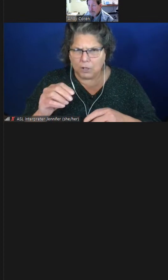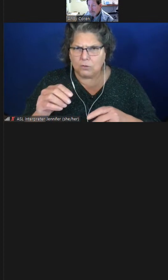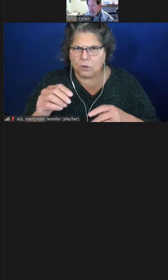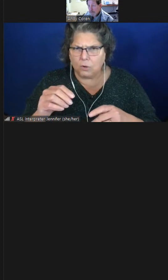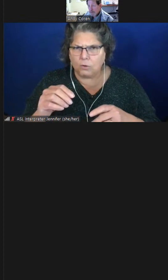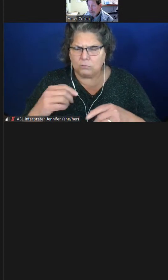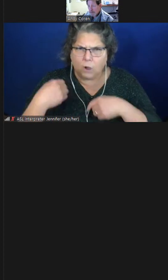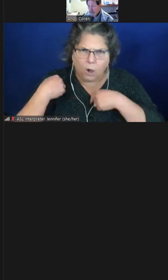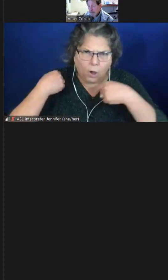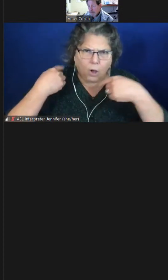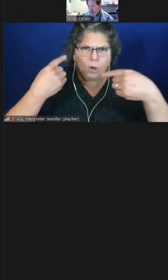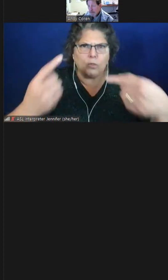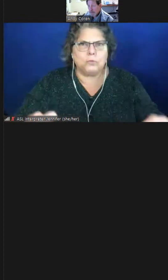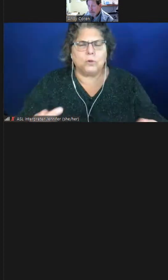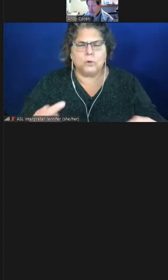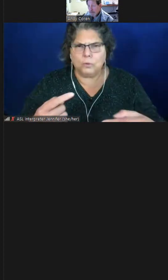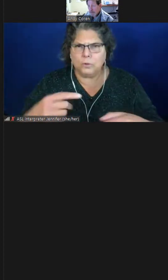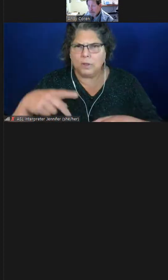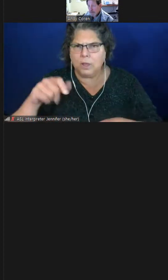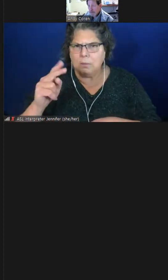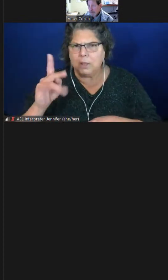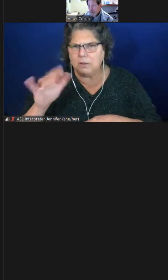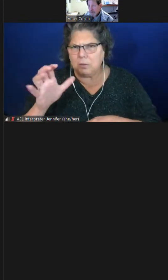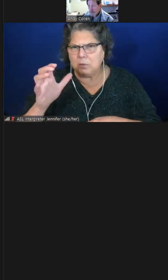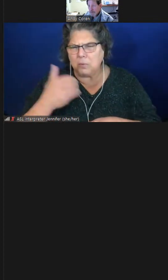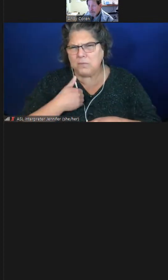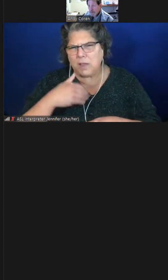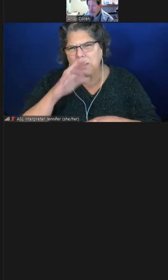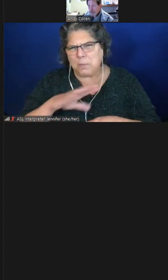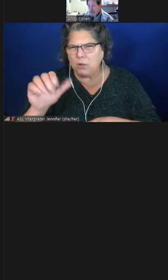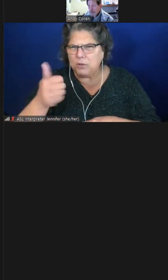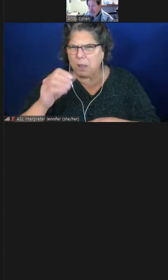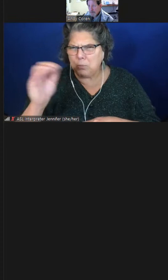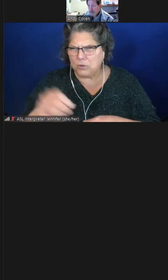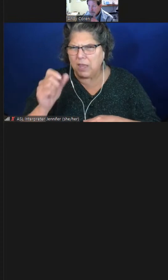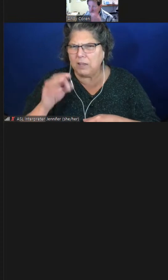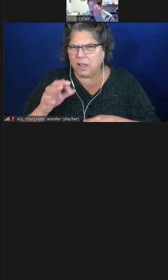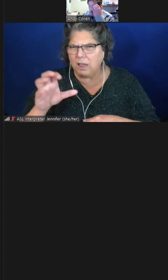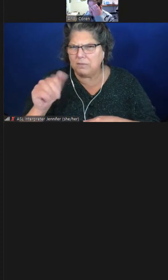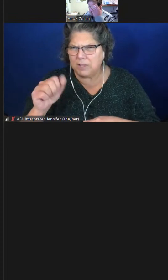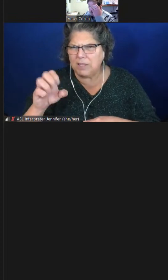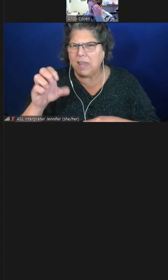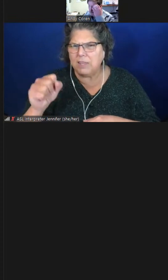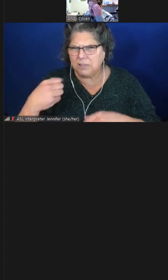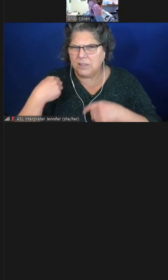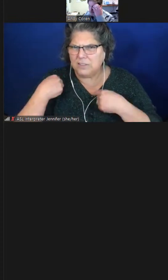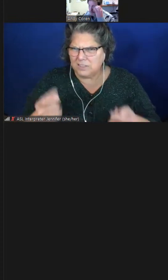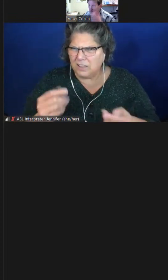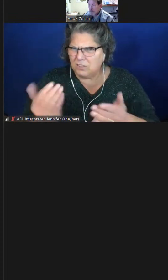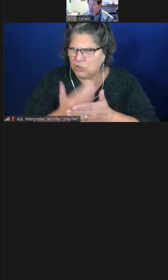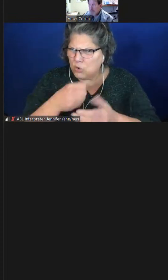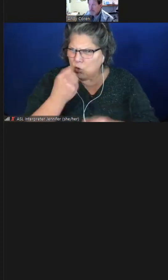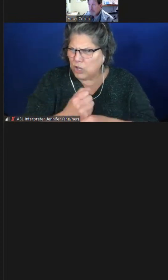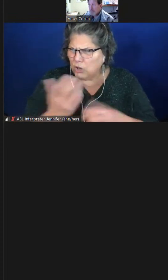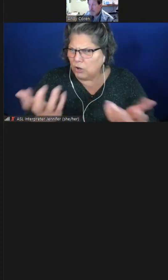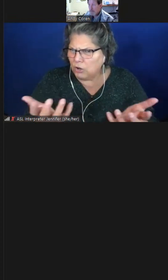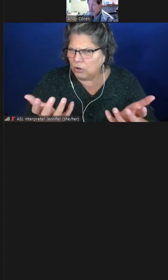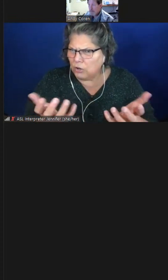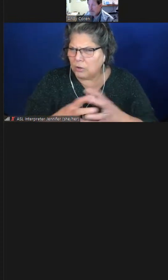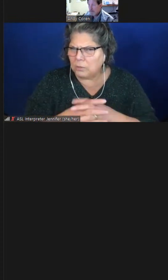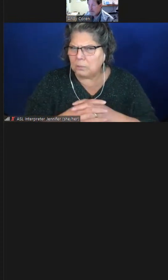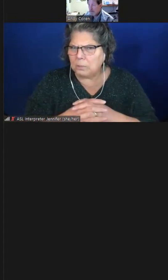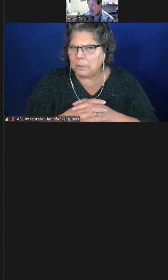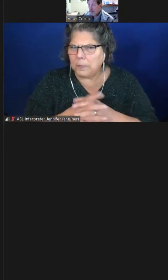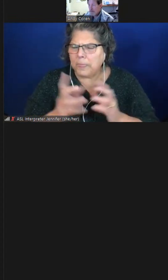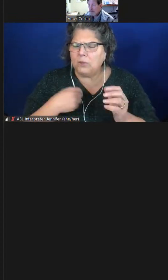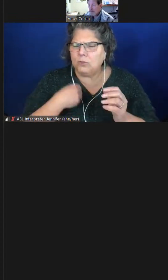had somewhere ballpark around 10% of those cases since New Year's. And so